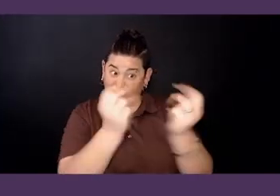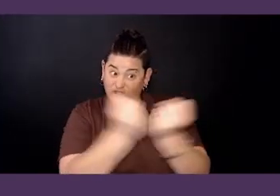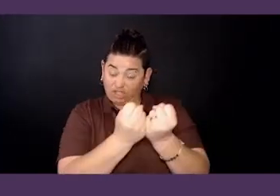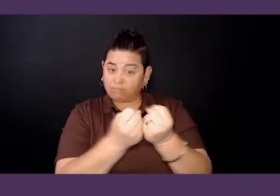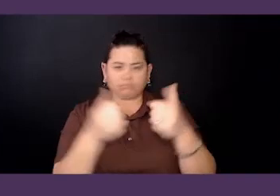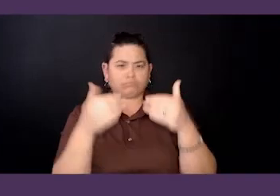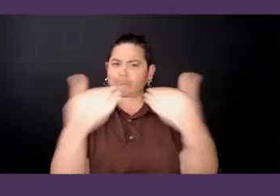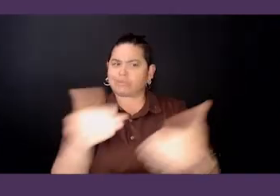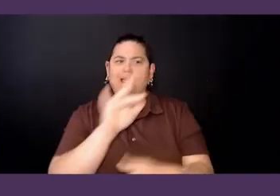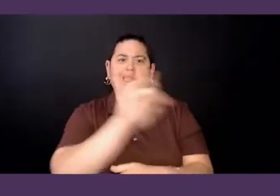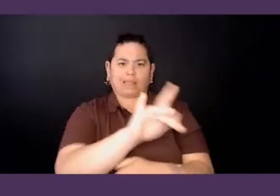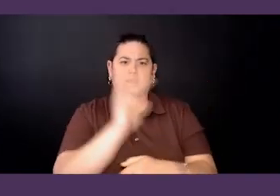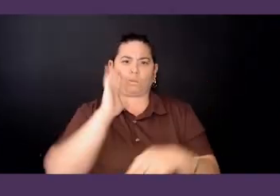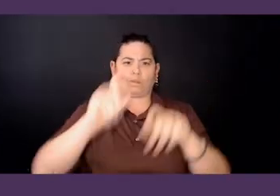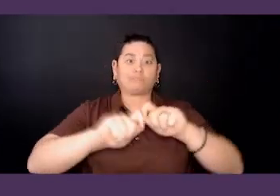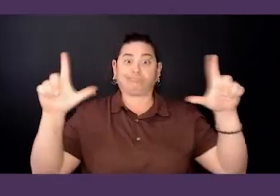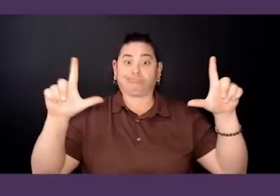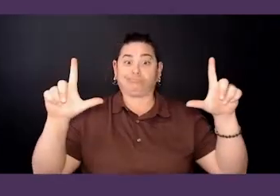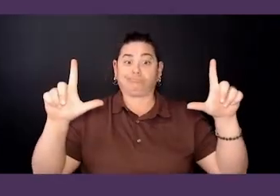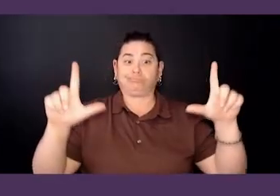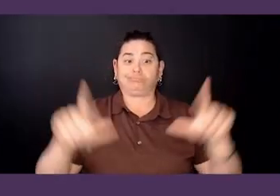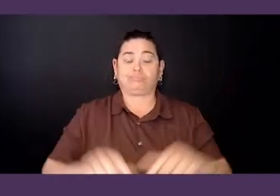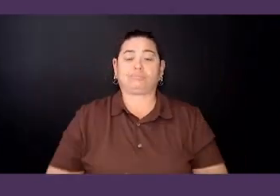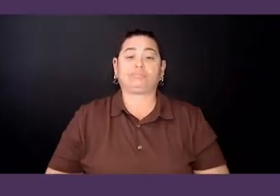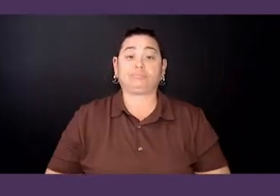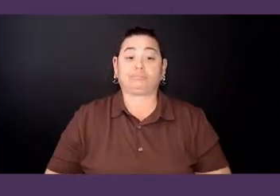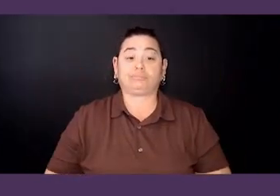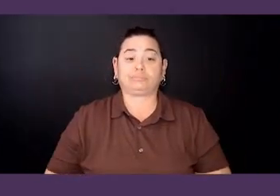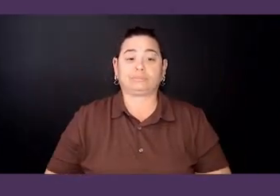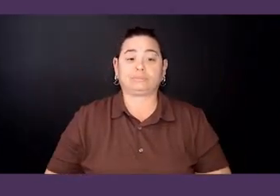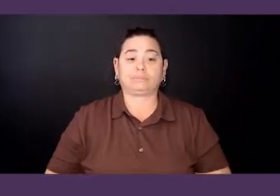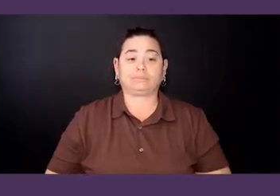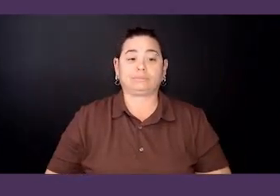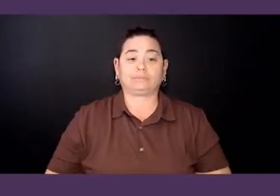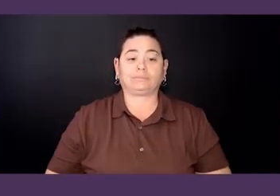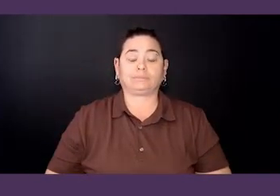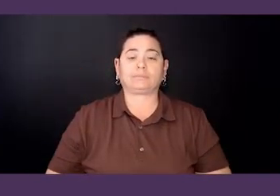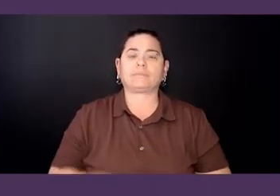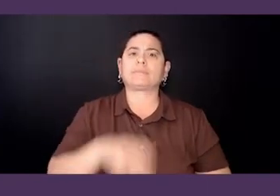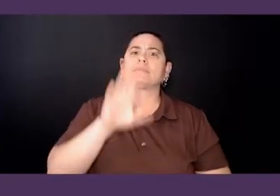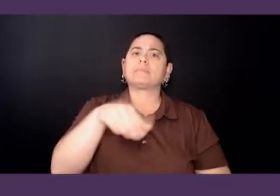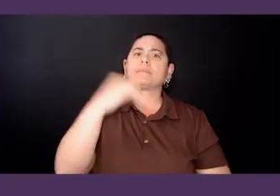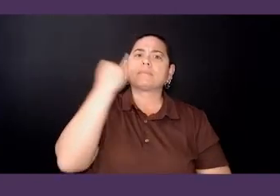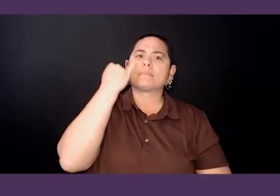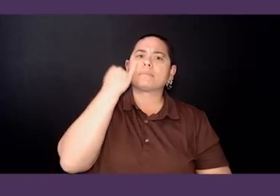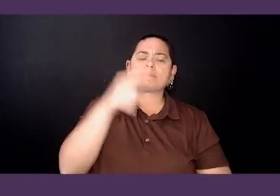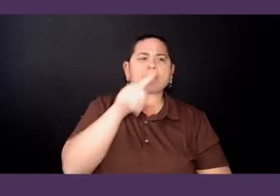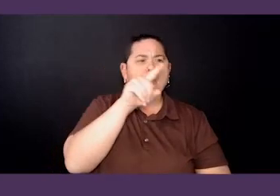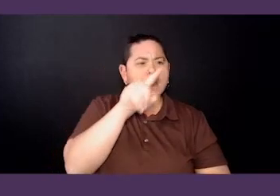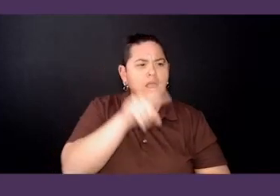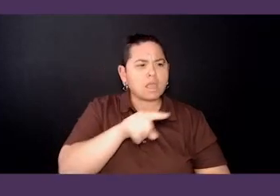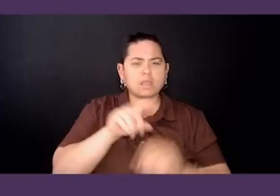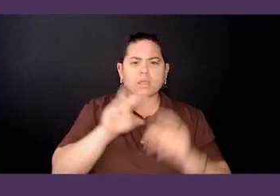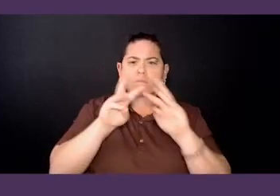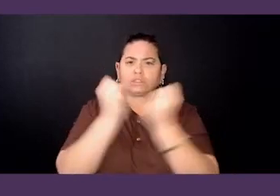To find out more information about the workshop, simply click the information to open the workshop's webpage.